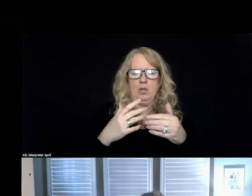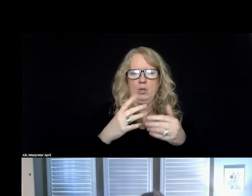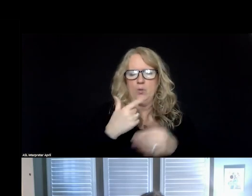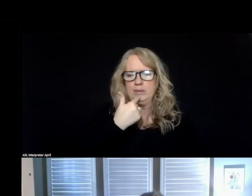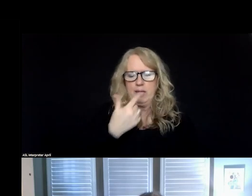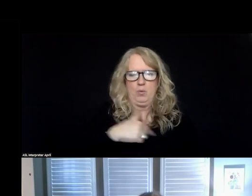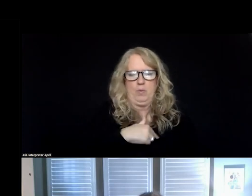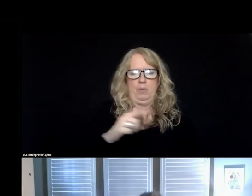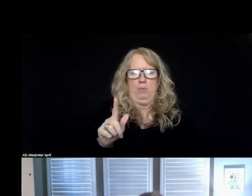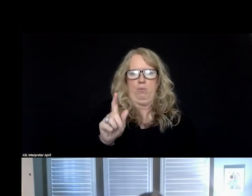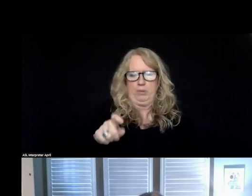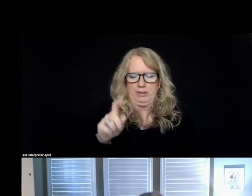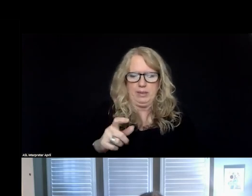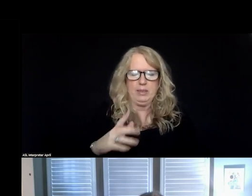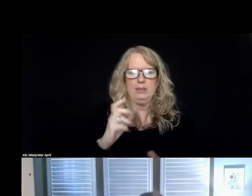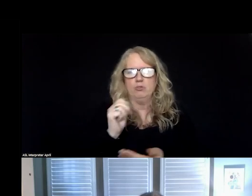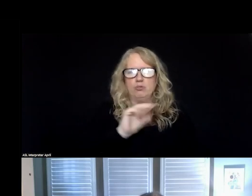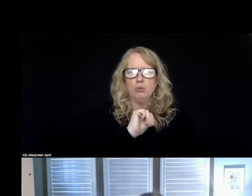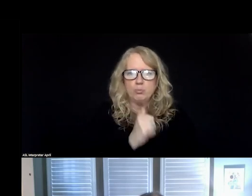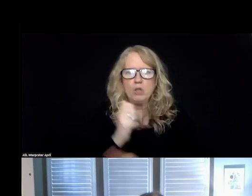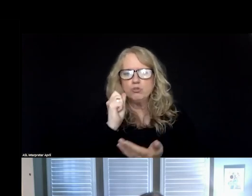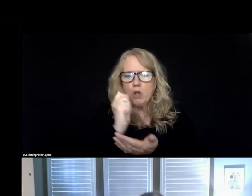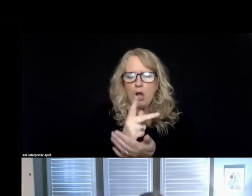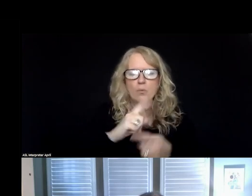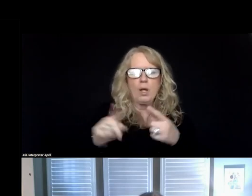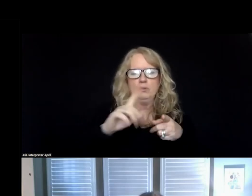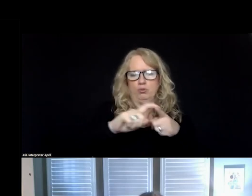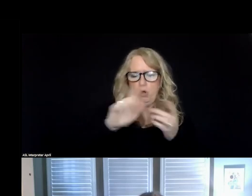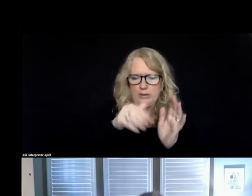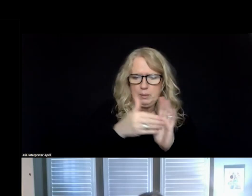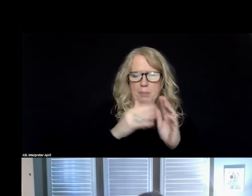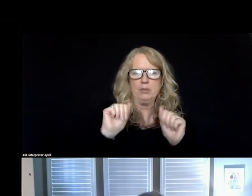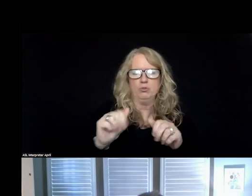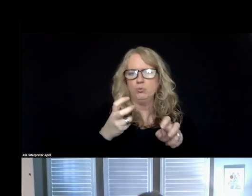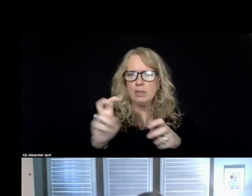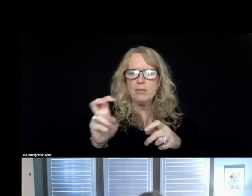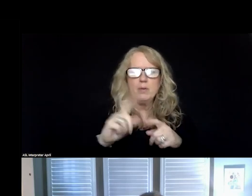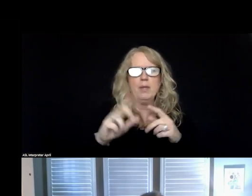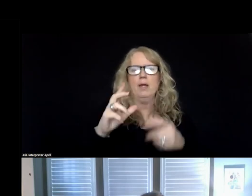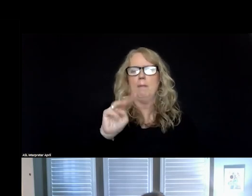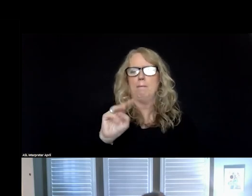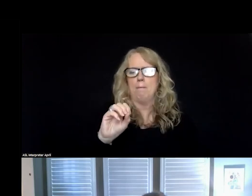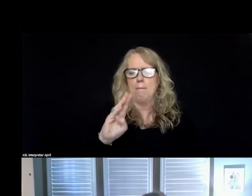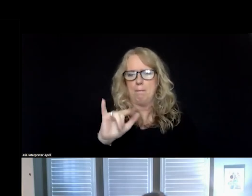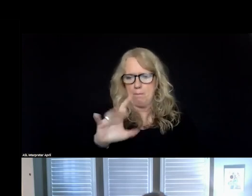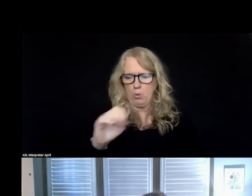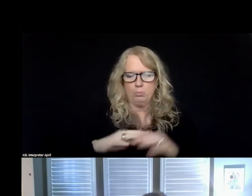we needed to authorize the call centers to deploy mobile crisis teams, that